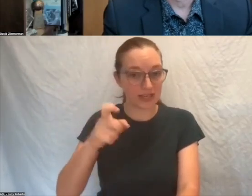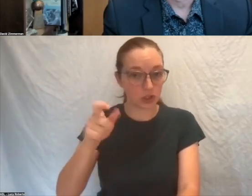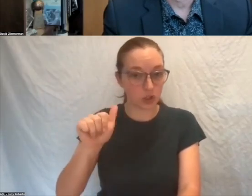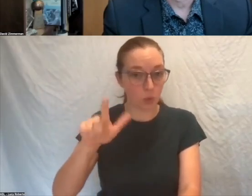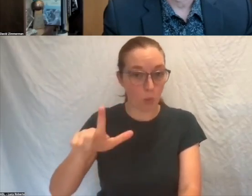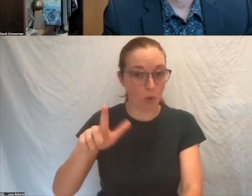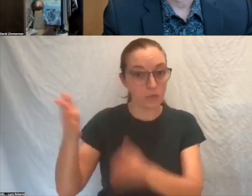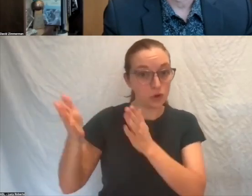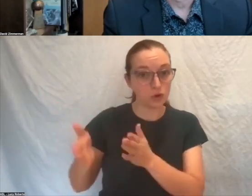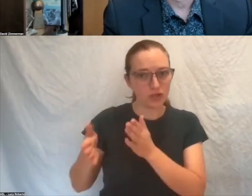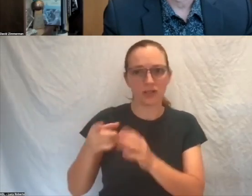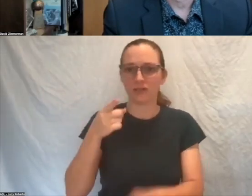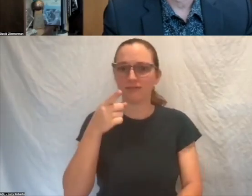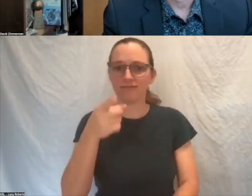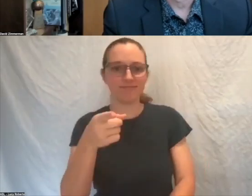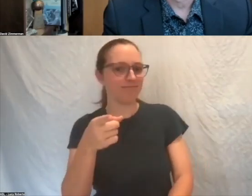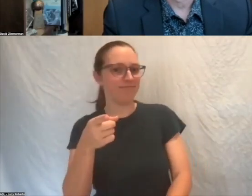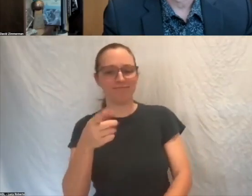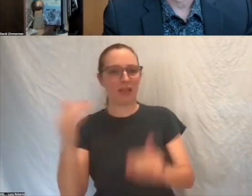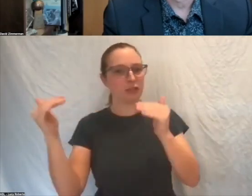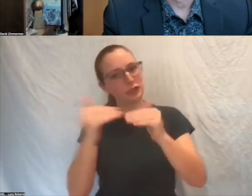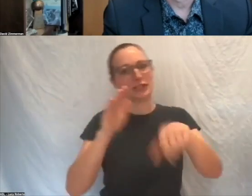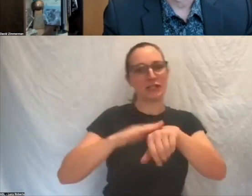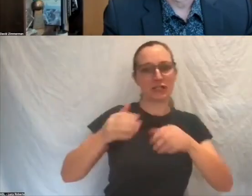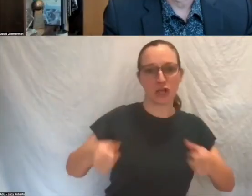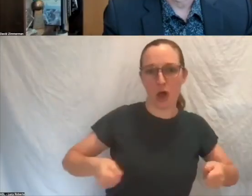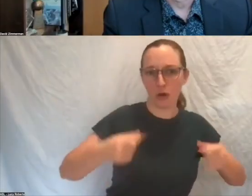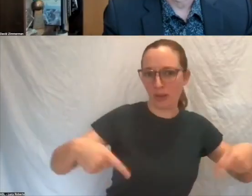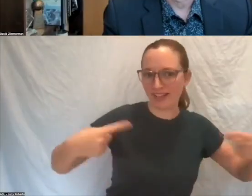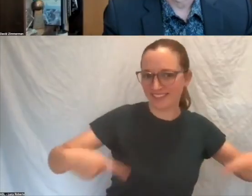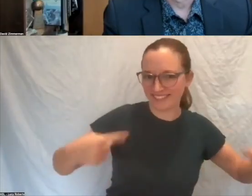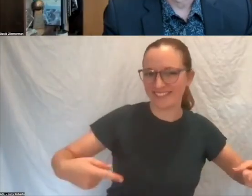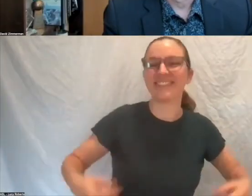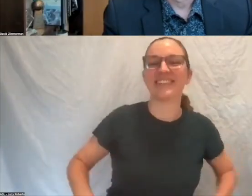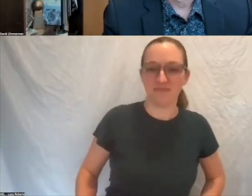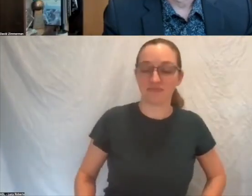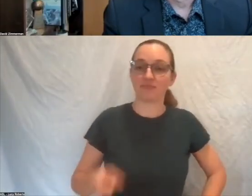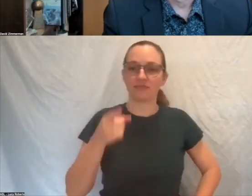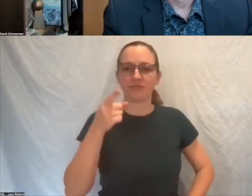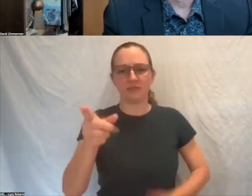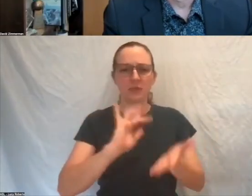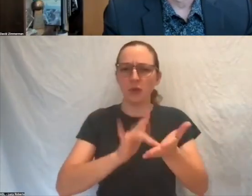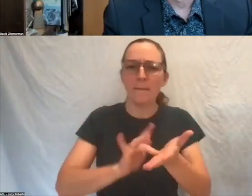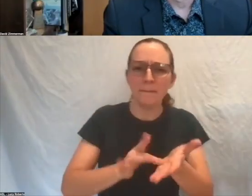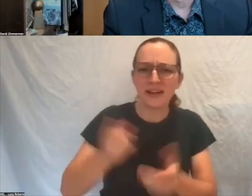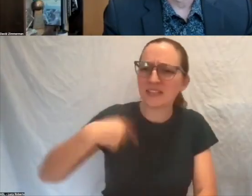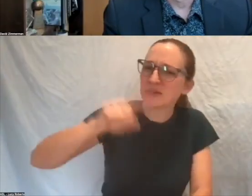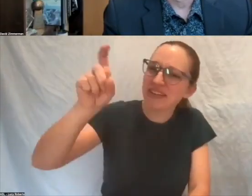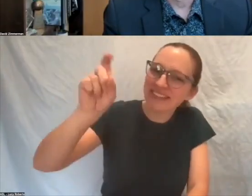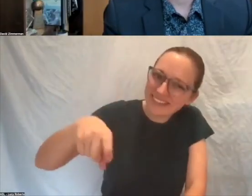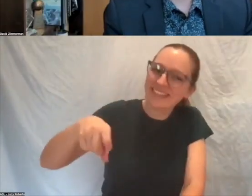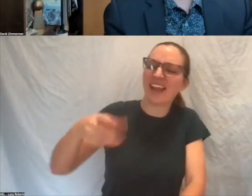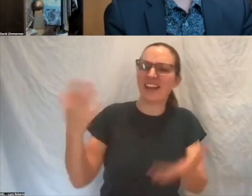think you're just a whole lot of justice on wheels. So you are the medicine that we need right now in the